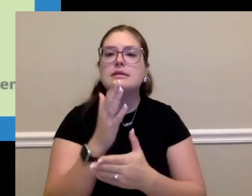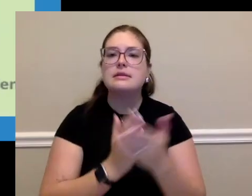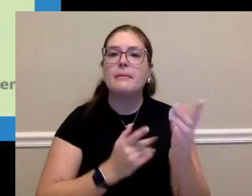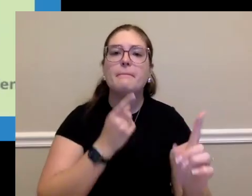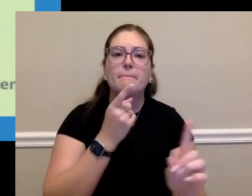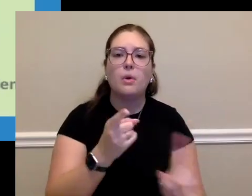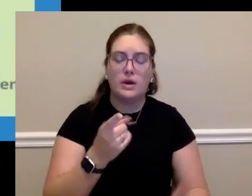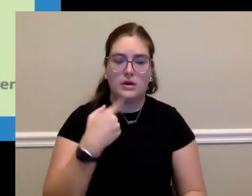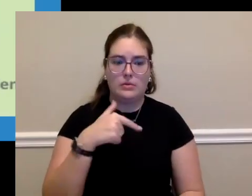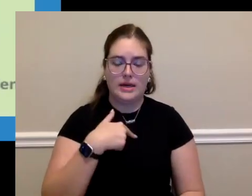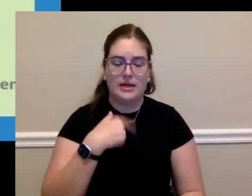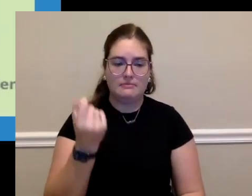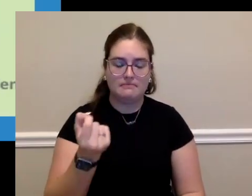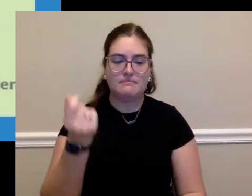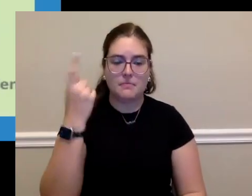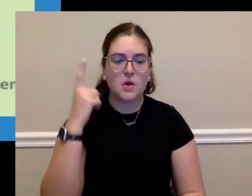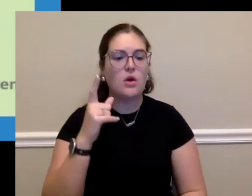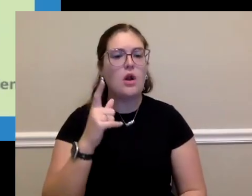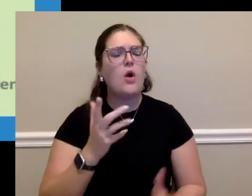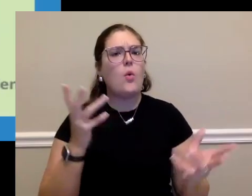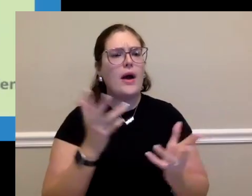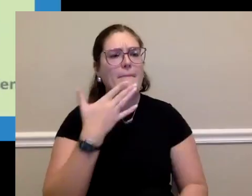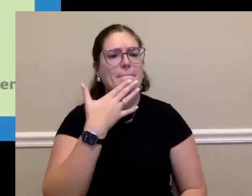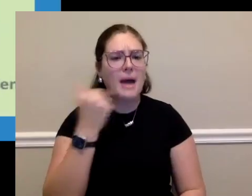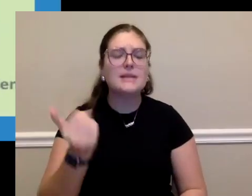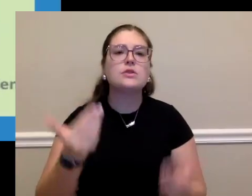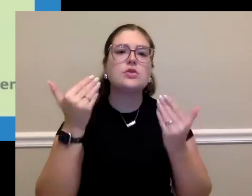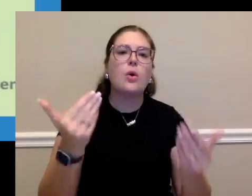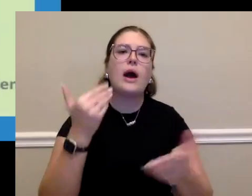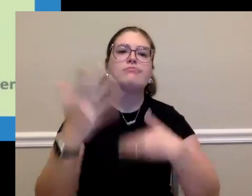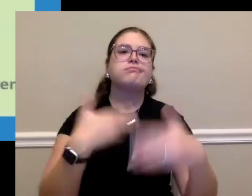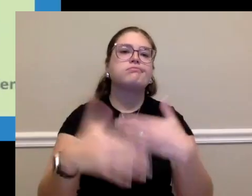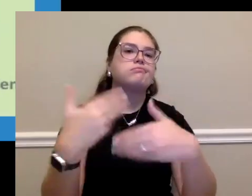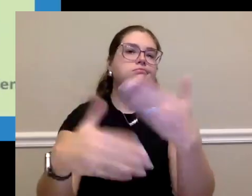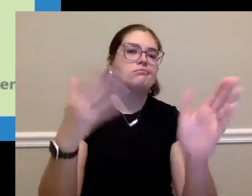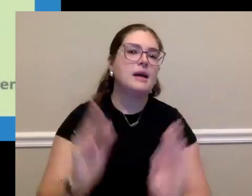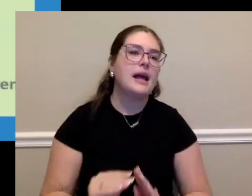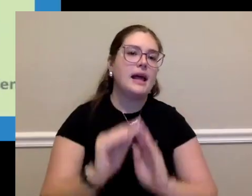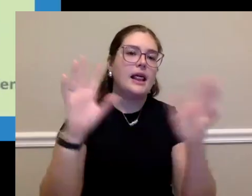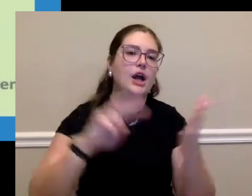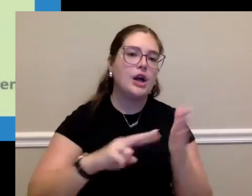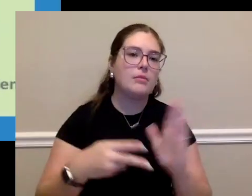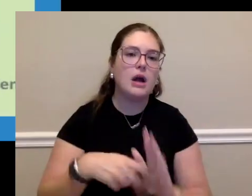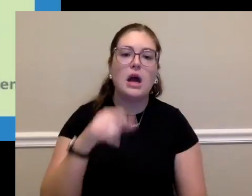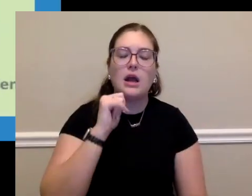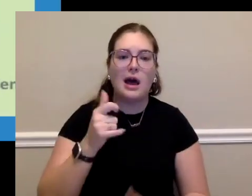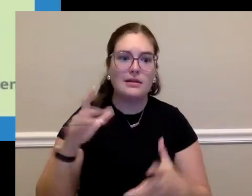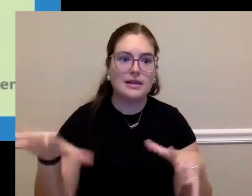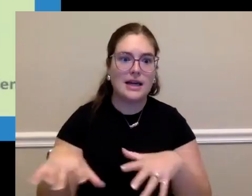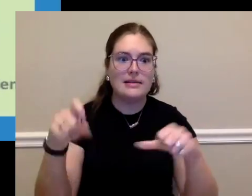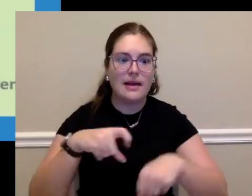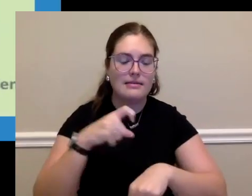interpreters, know what is going to be best to be able to proceed with clarity and not to take too much time trying to figure out